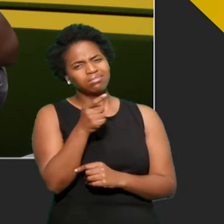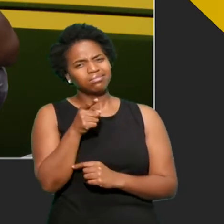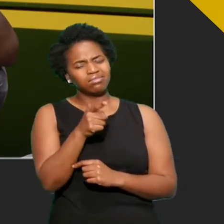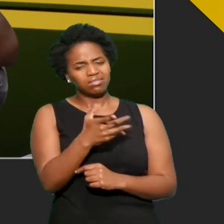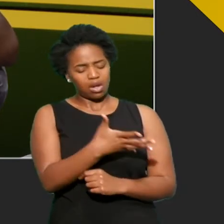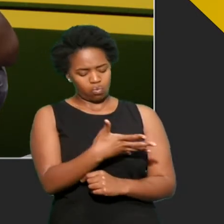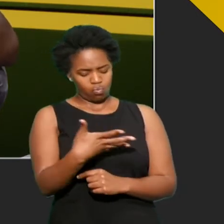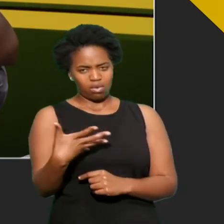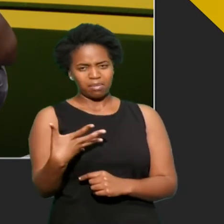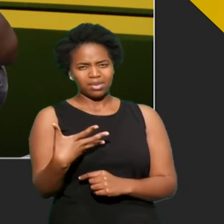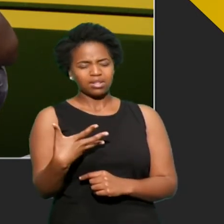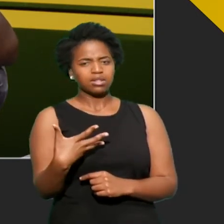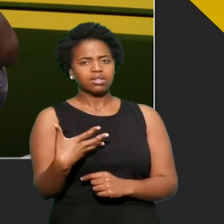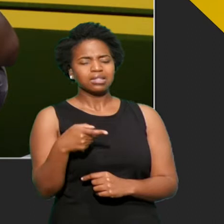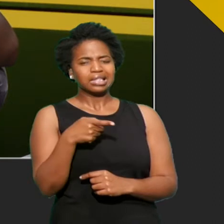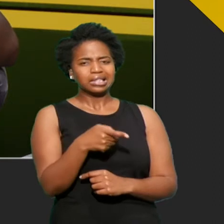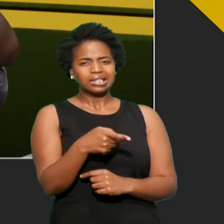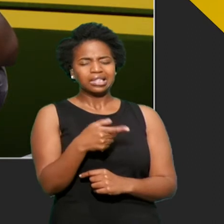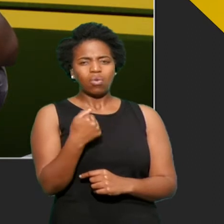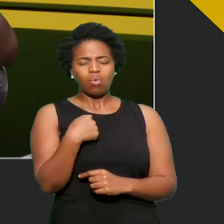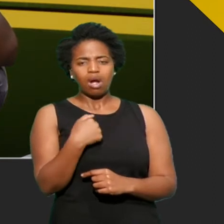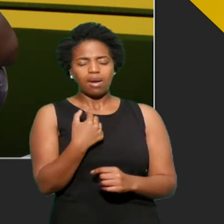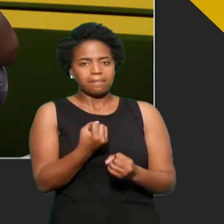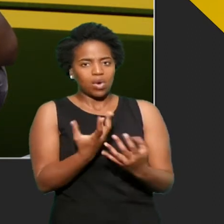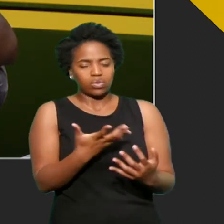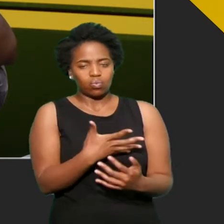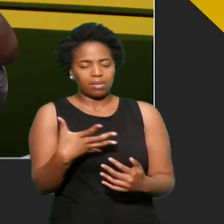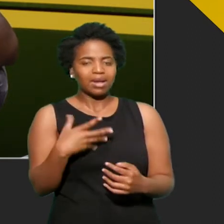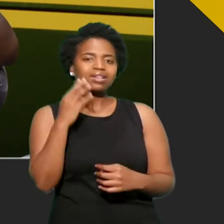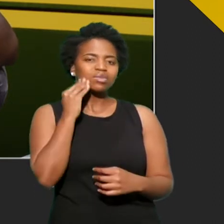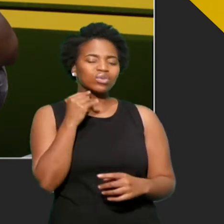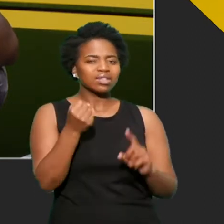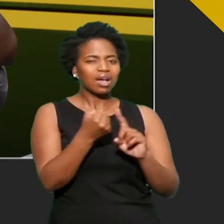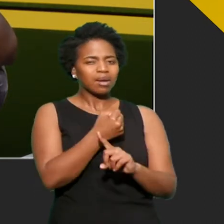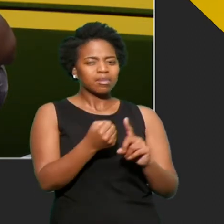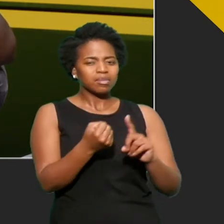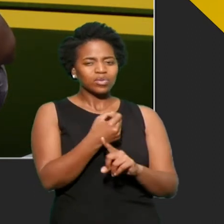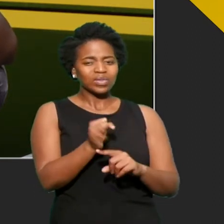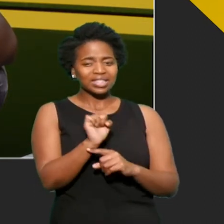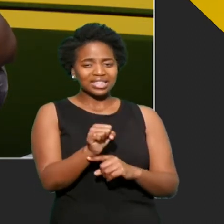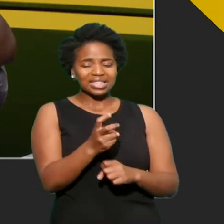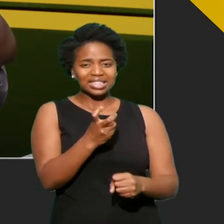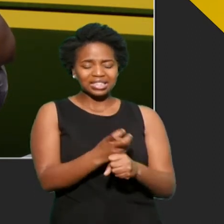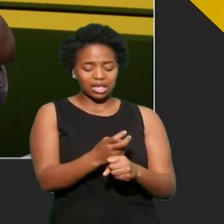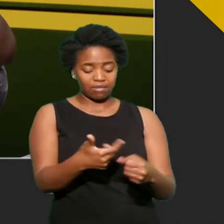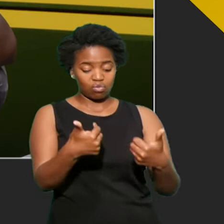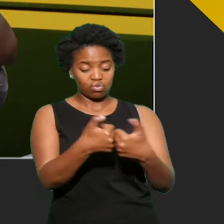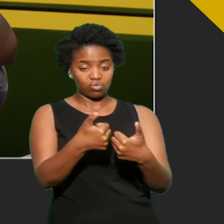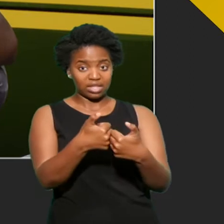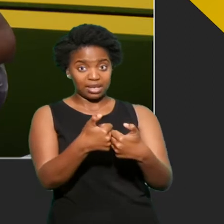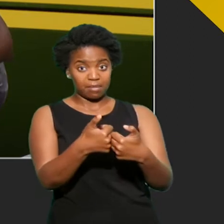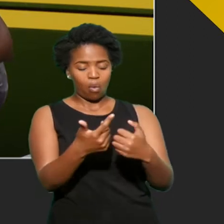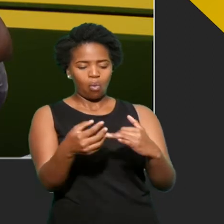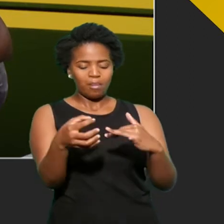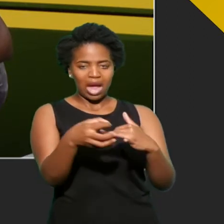the women staying, because it seems to be a very common point in many of these conversations that women struggle to leave when it comes